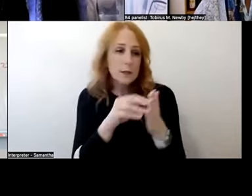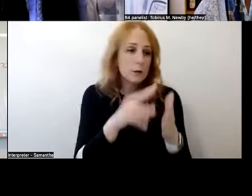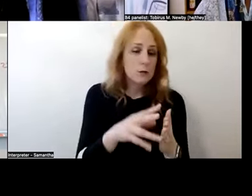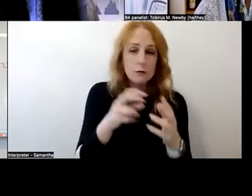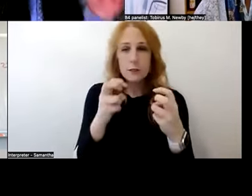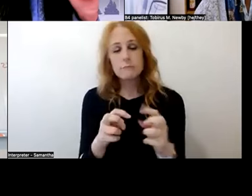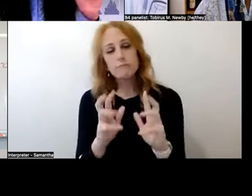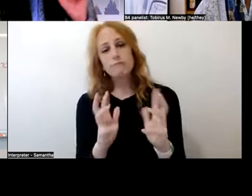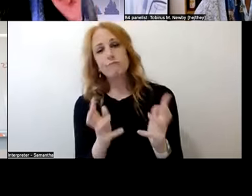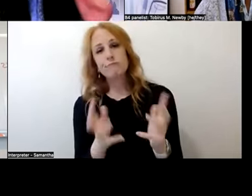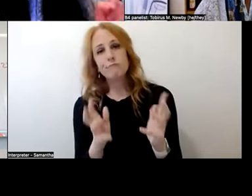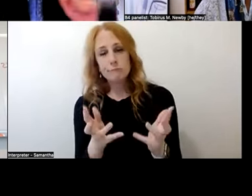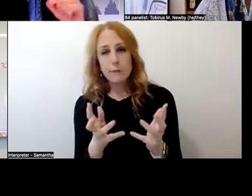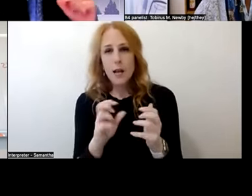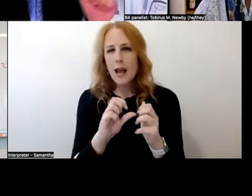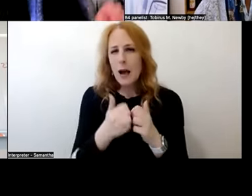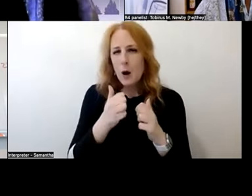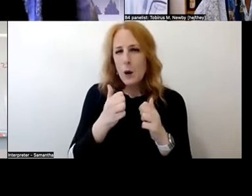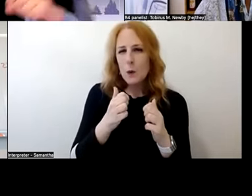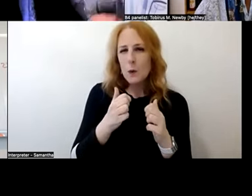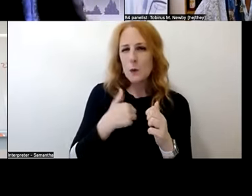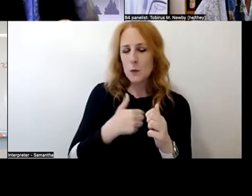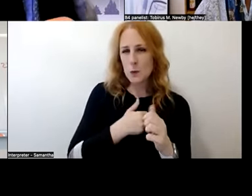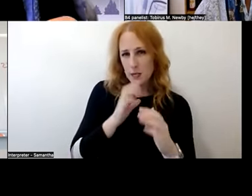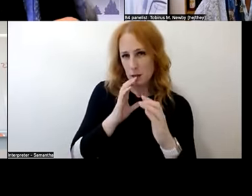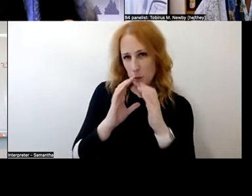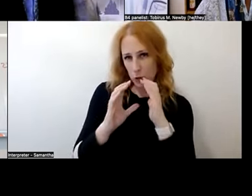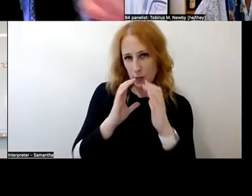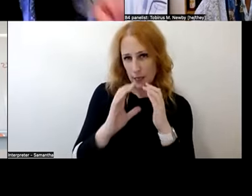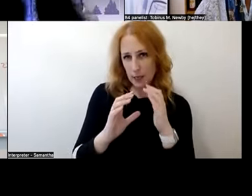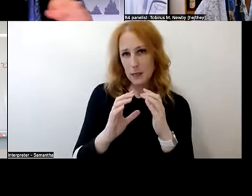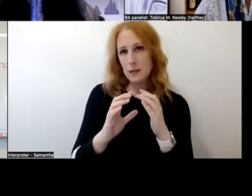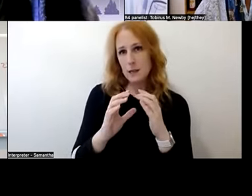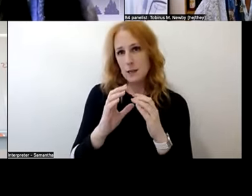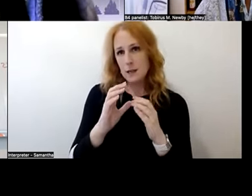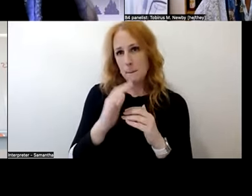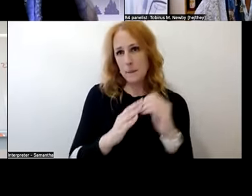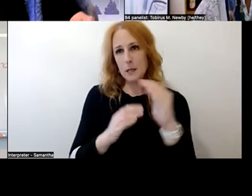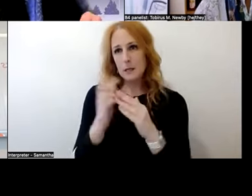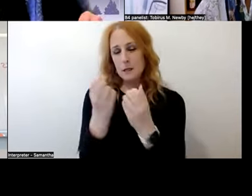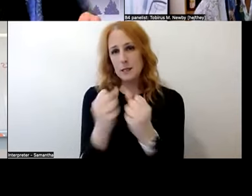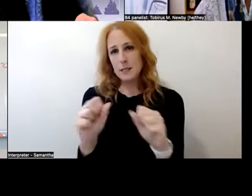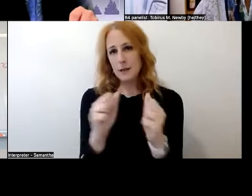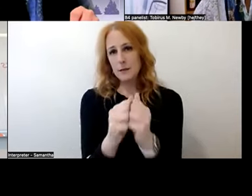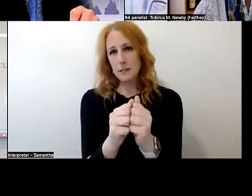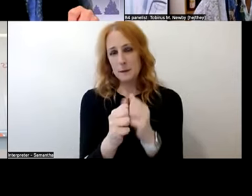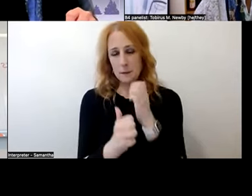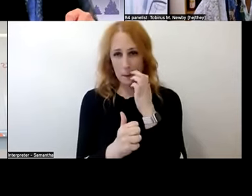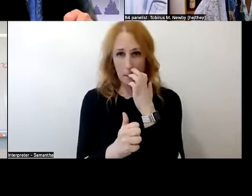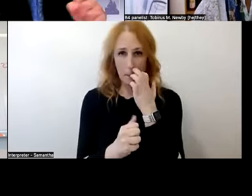just how are we communicating and building safety together, right? Because if